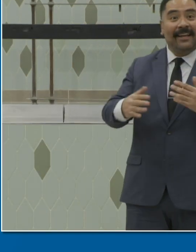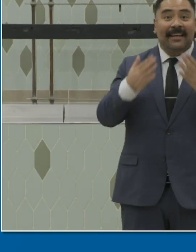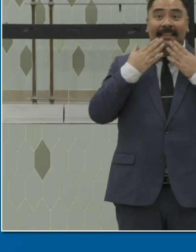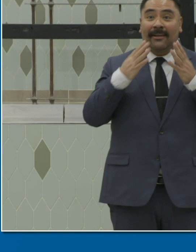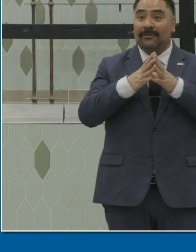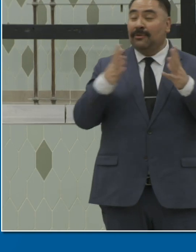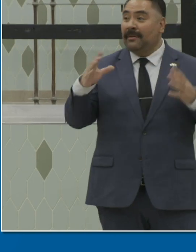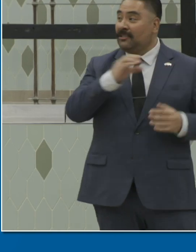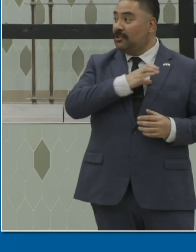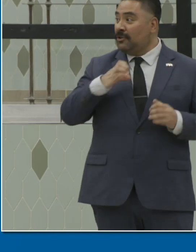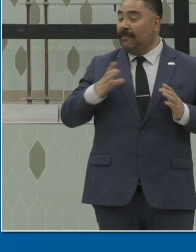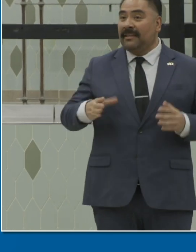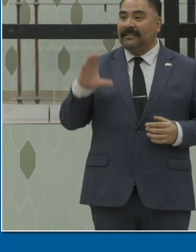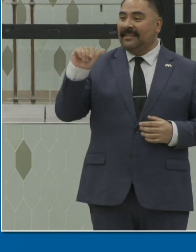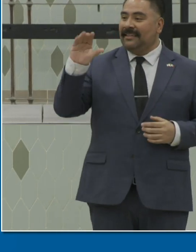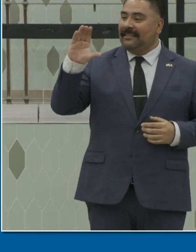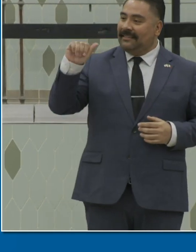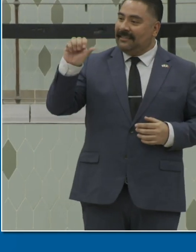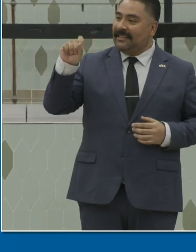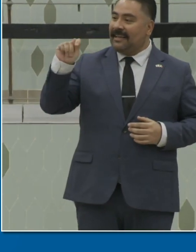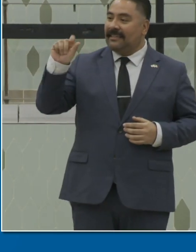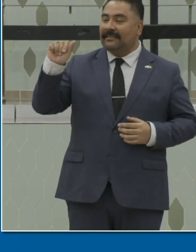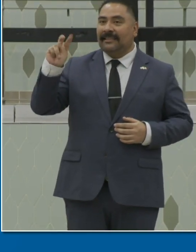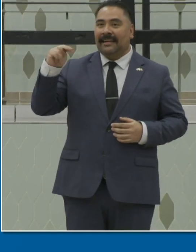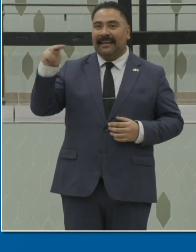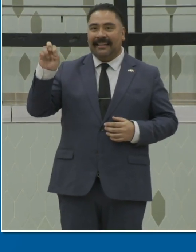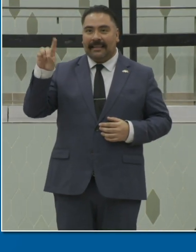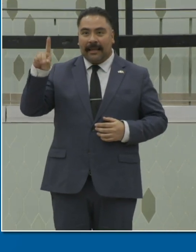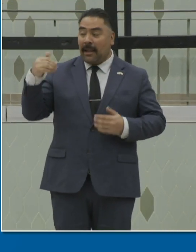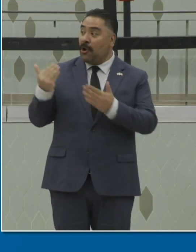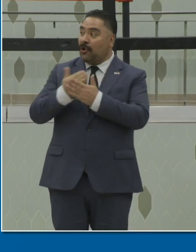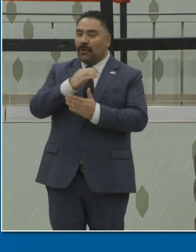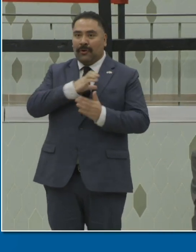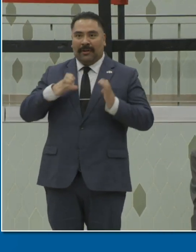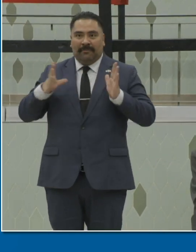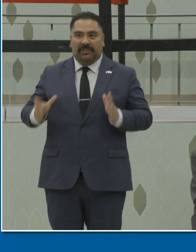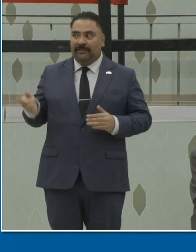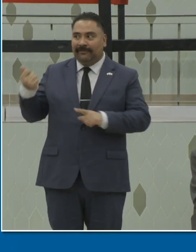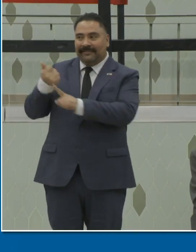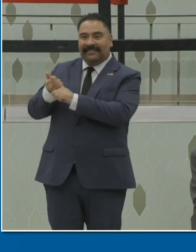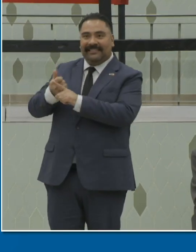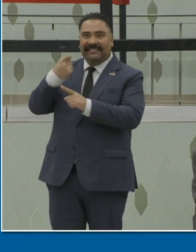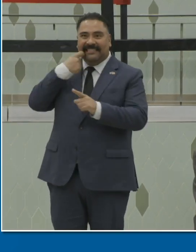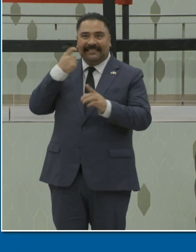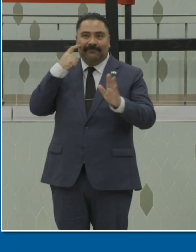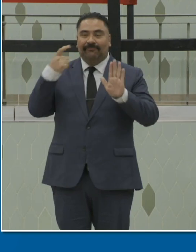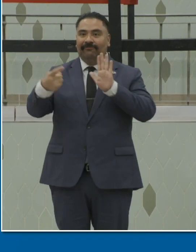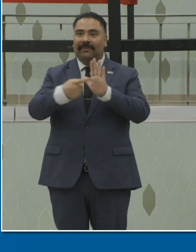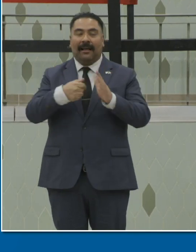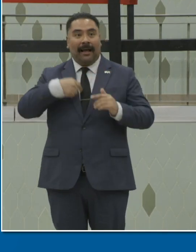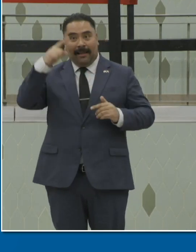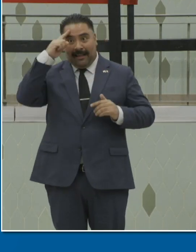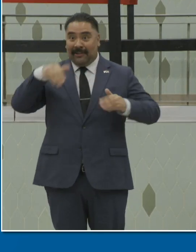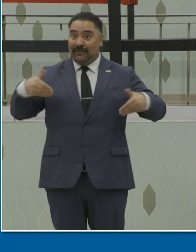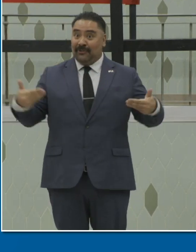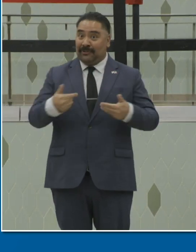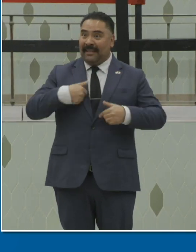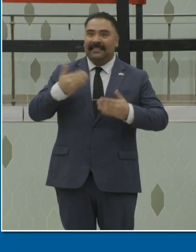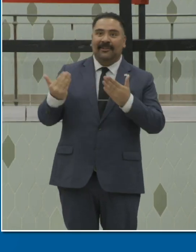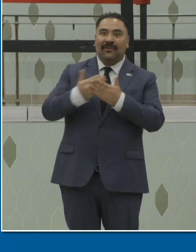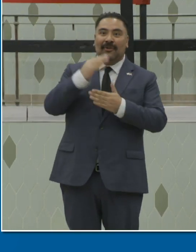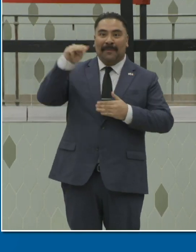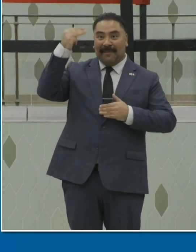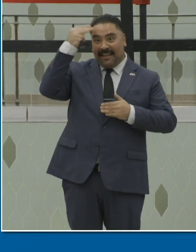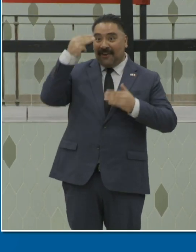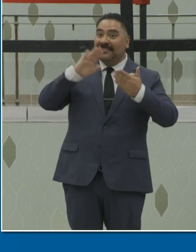Thank you so much, Commissioner Castaneda, the new commissioner, as she has been noted. I thought she was going to introduce me as the new